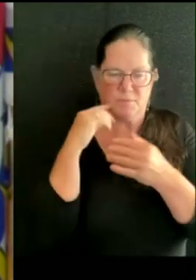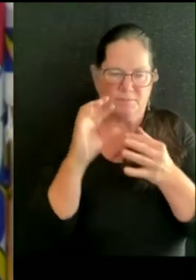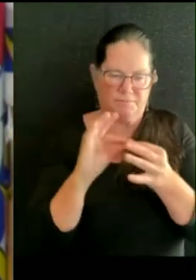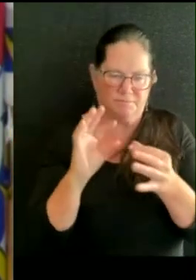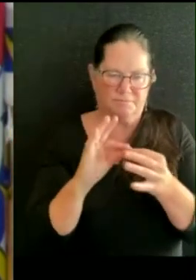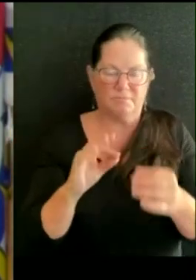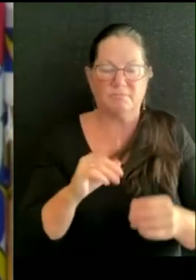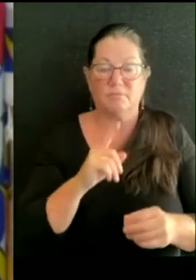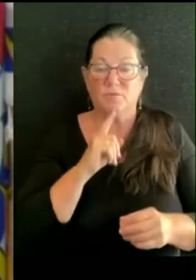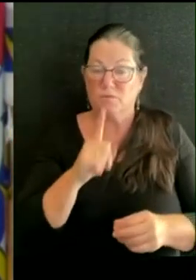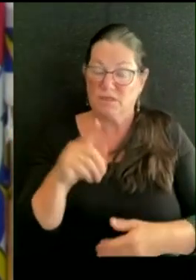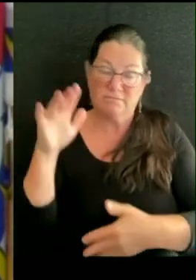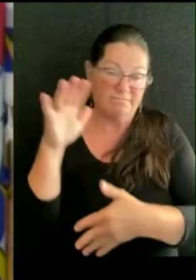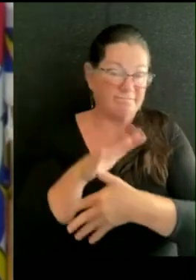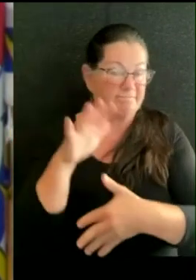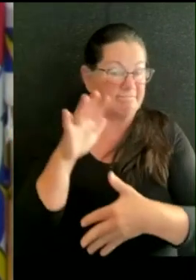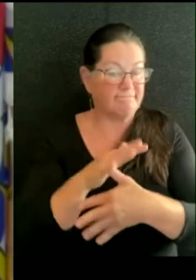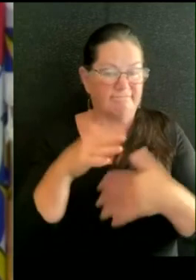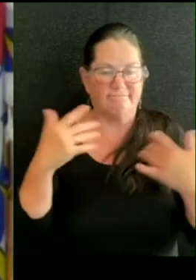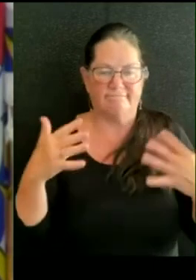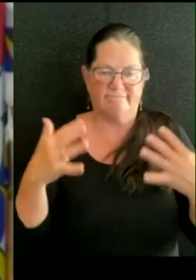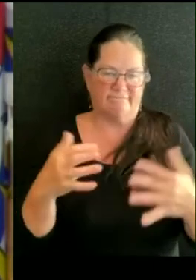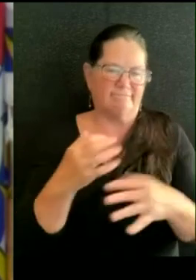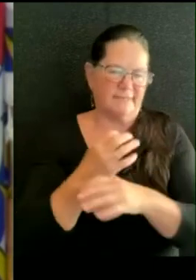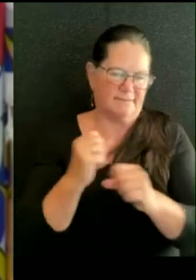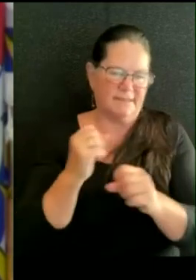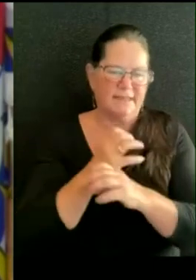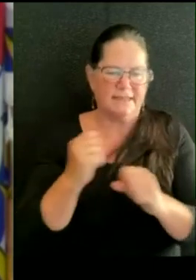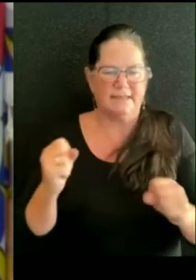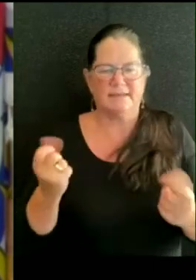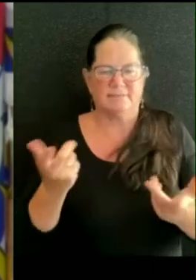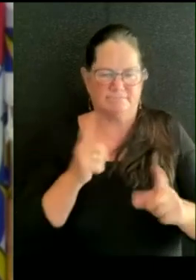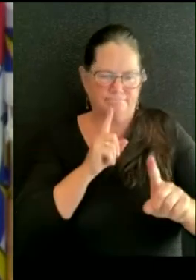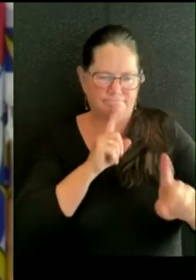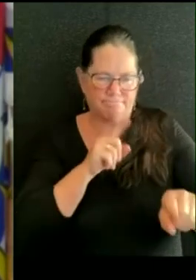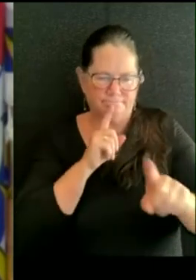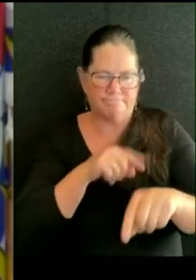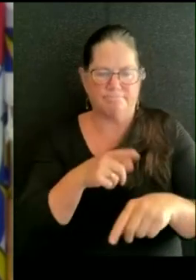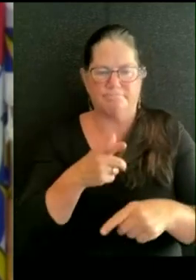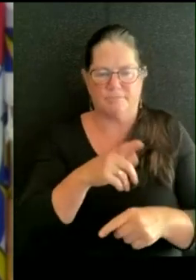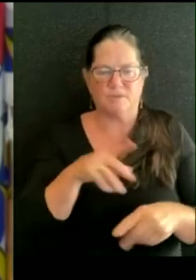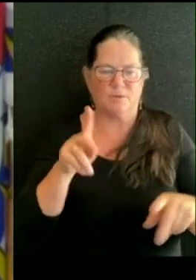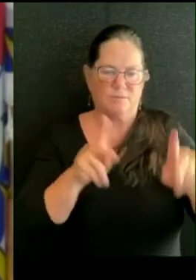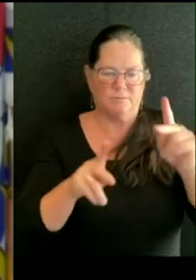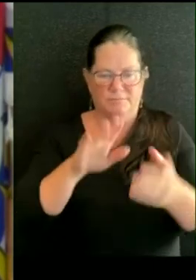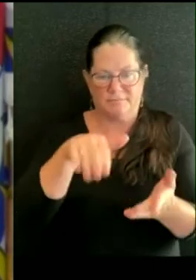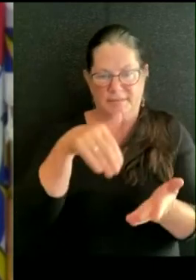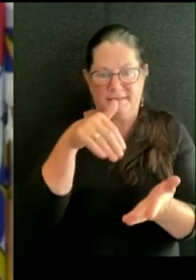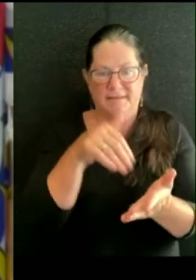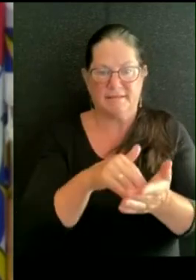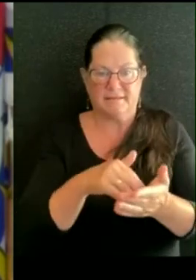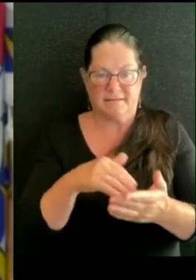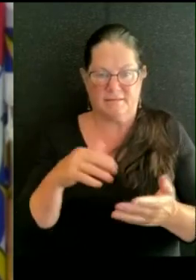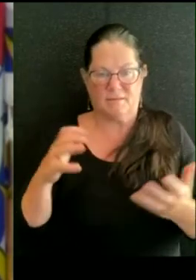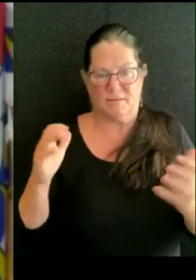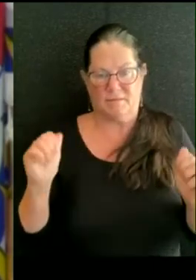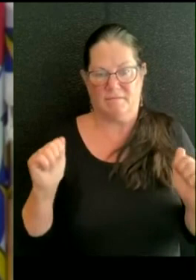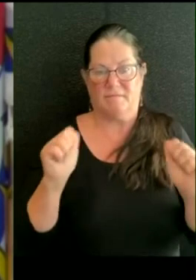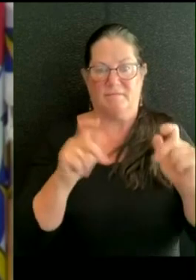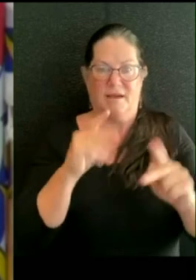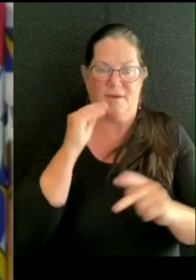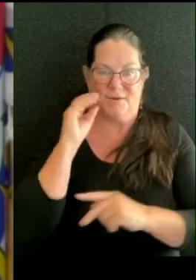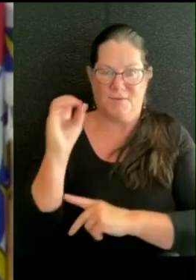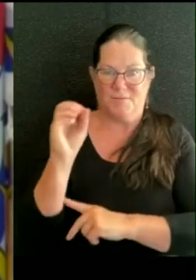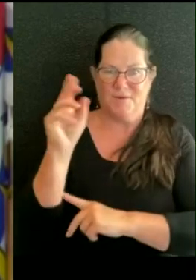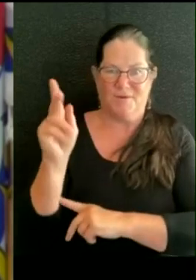safety, getting the people of the Central Okanagan home, and the integration of re-entry and recovery